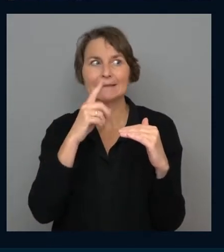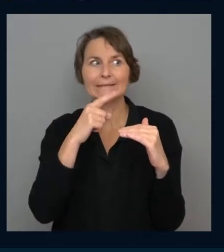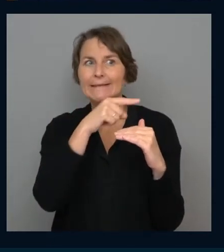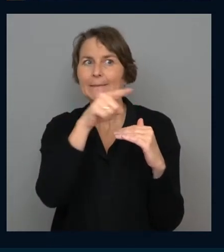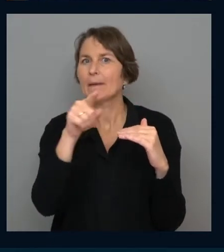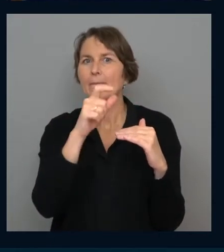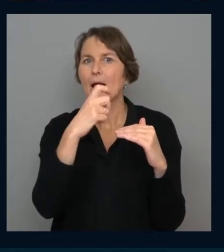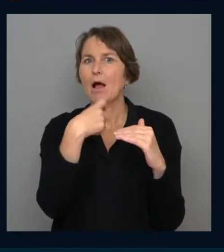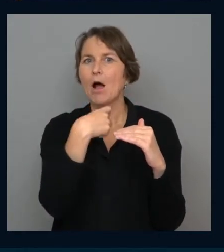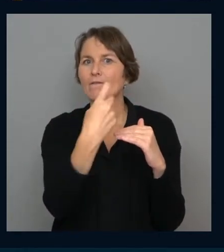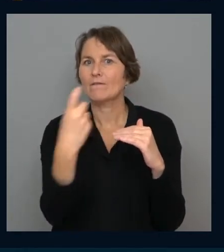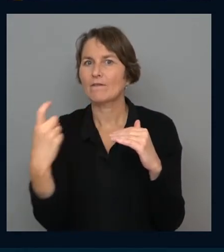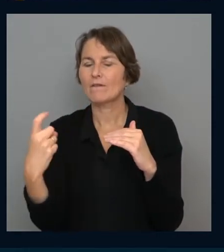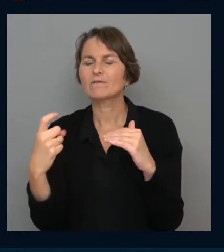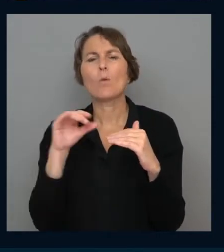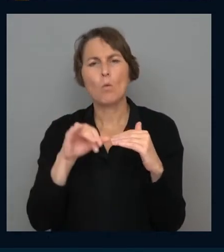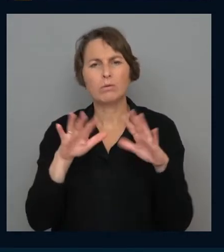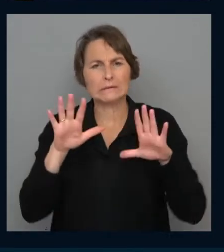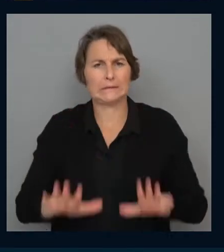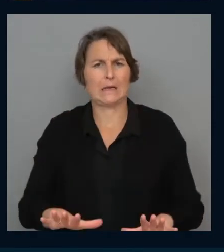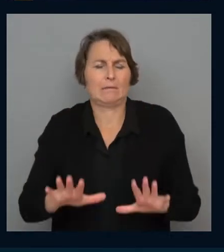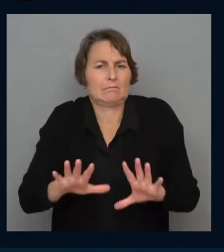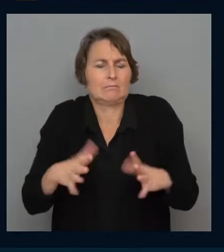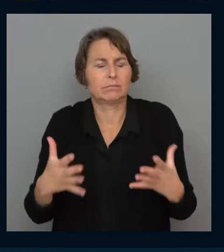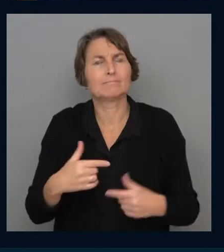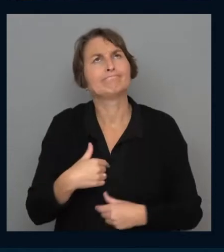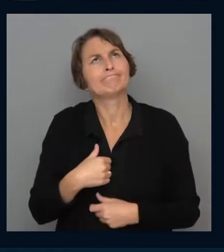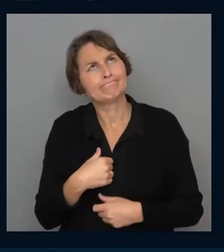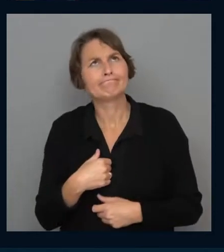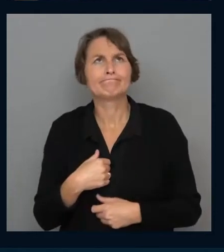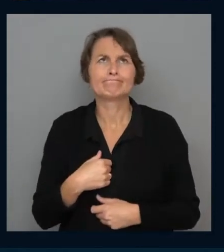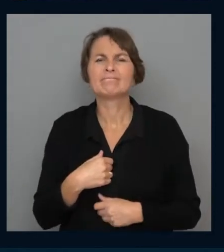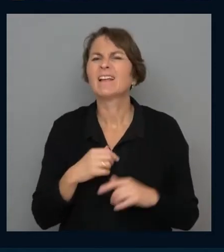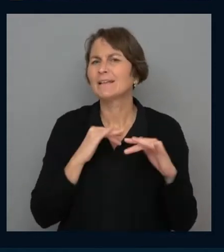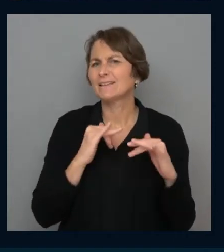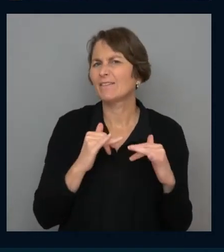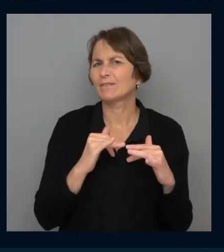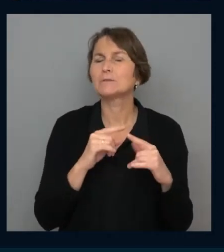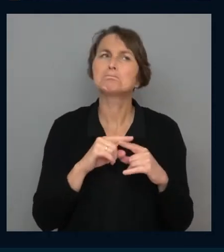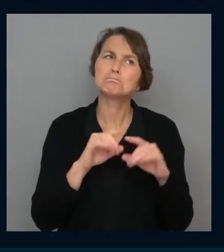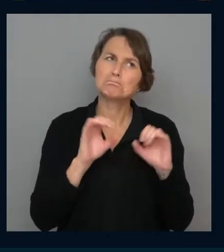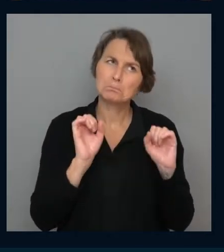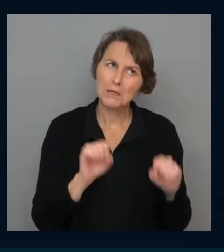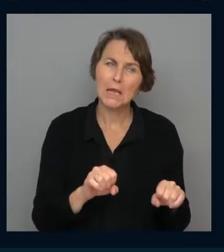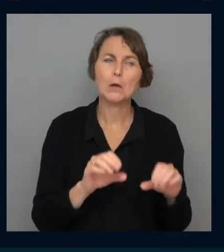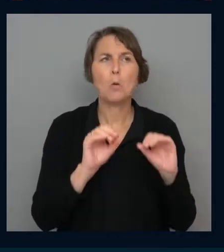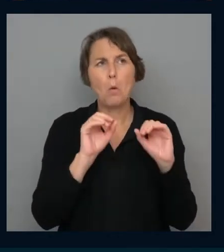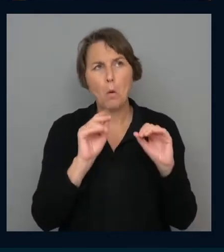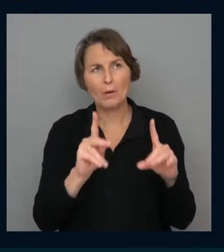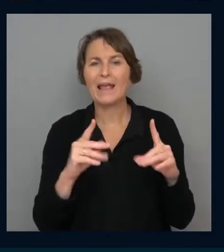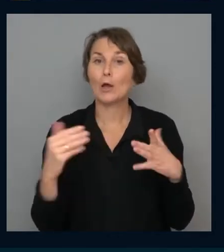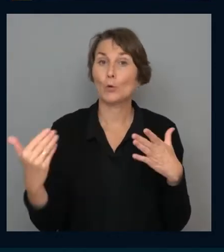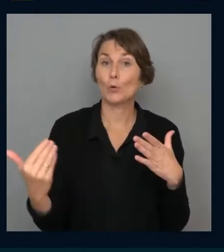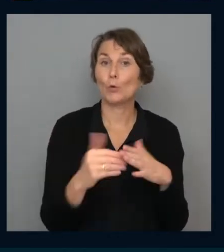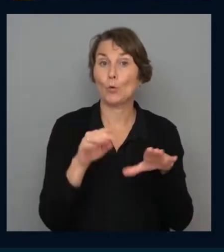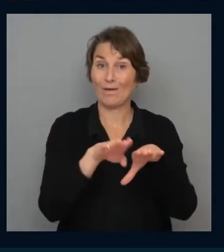approach this. Now, let's put our thinking caps on and think, right, we could, deploy a whole new environment out, get that stood up for